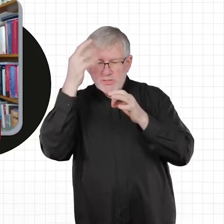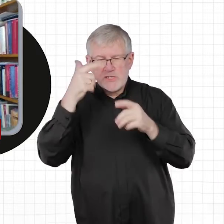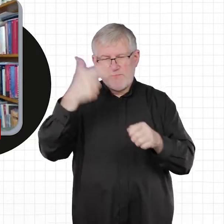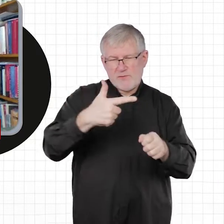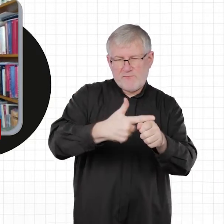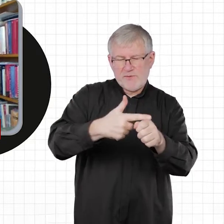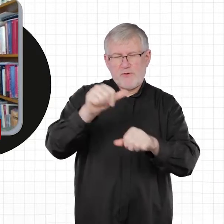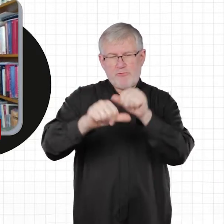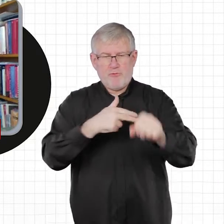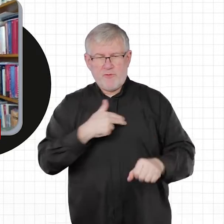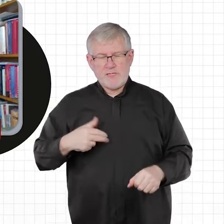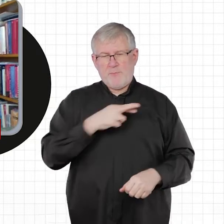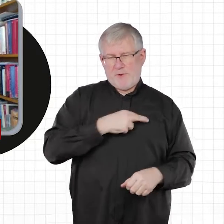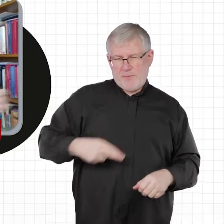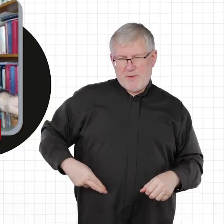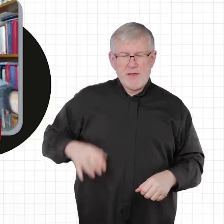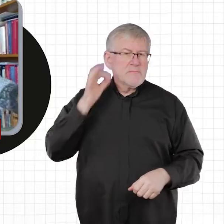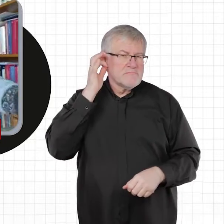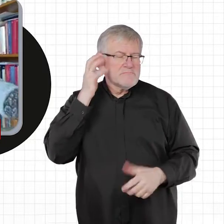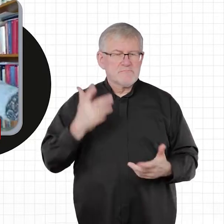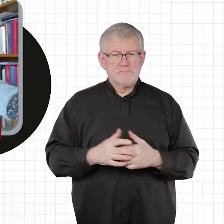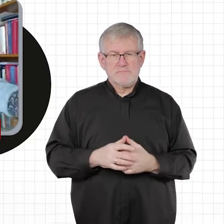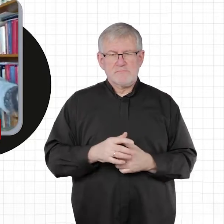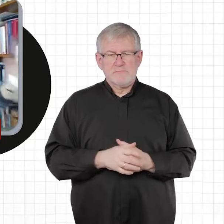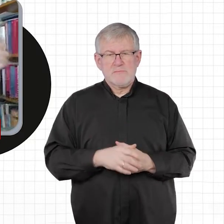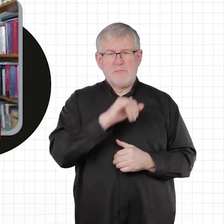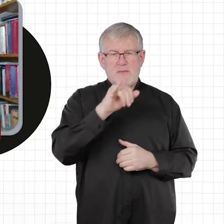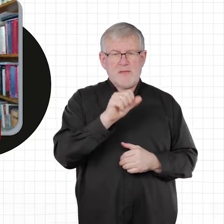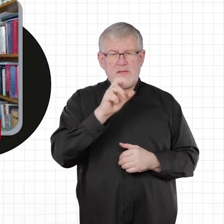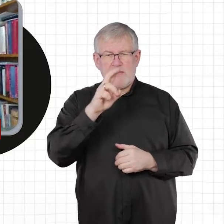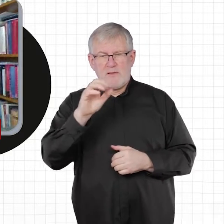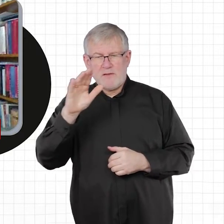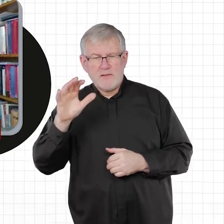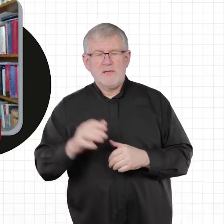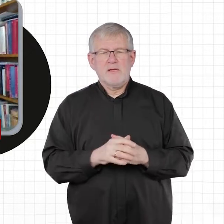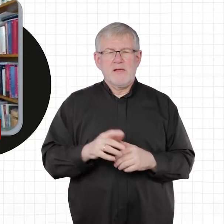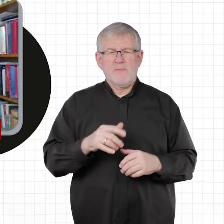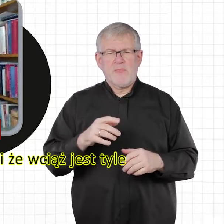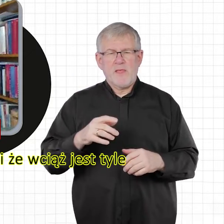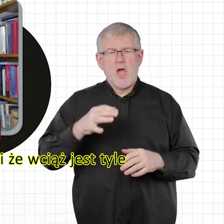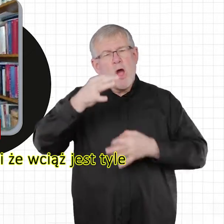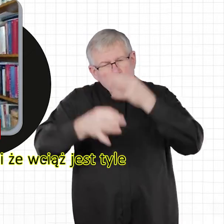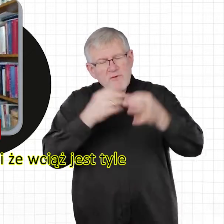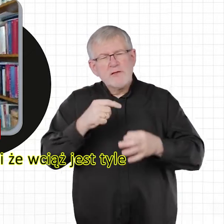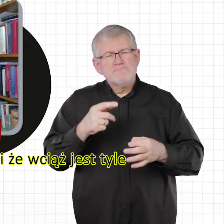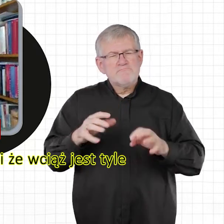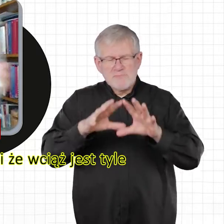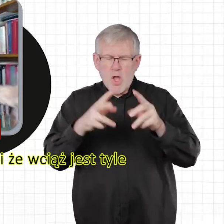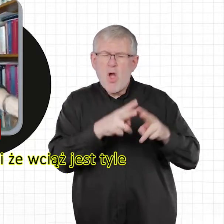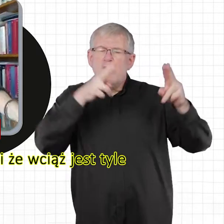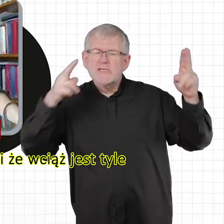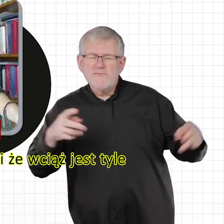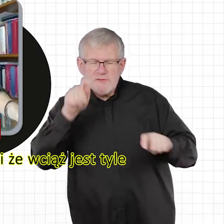Thank you very much for the words that for the whole speech, of course, but for the last words that